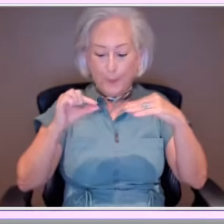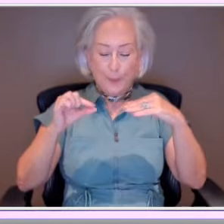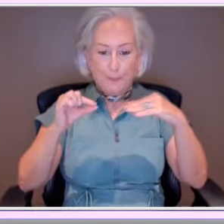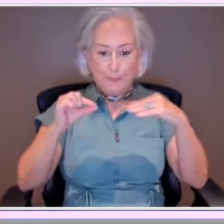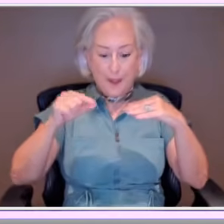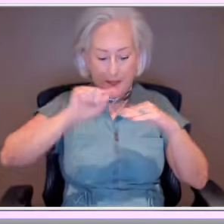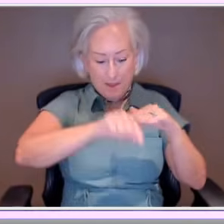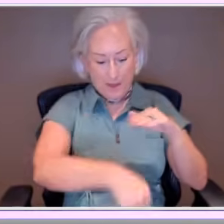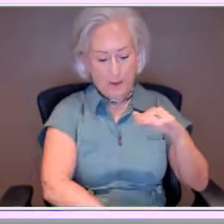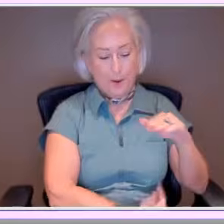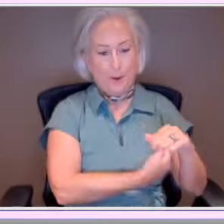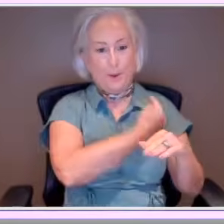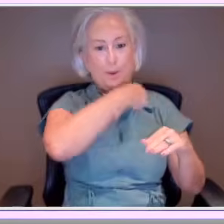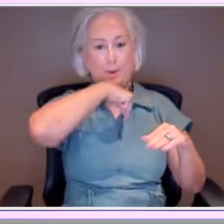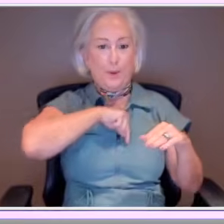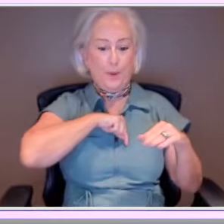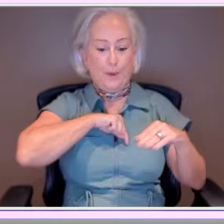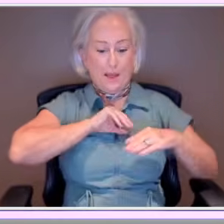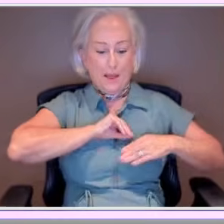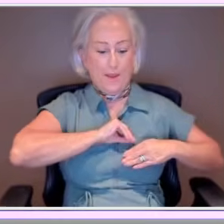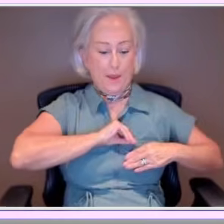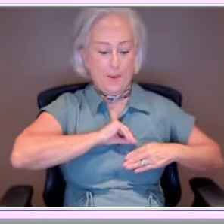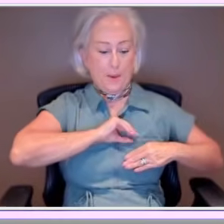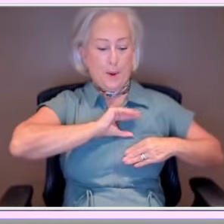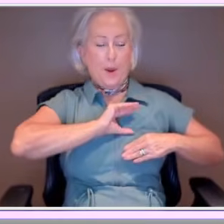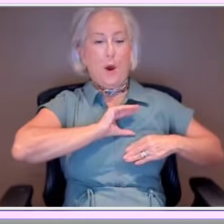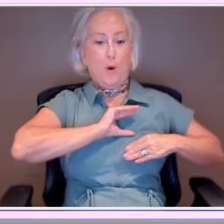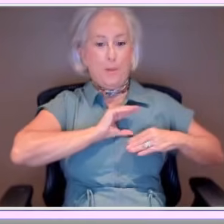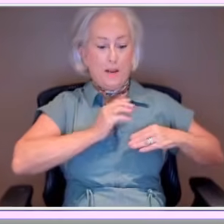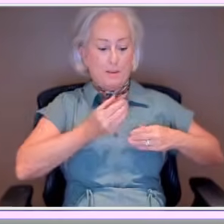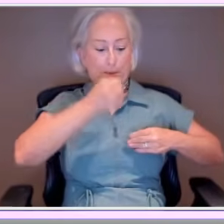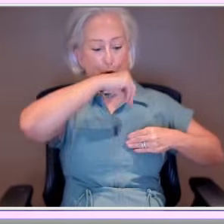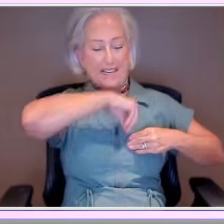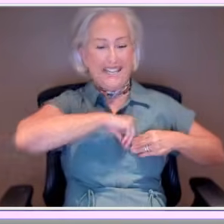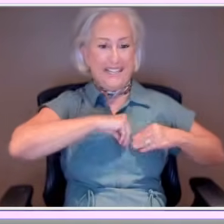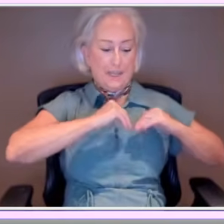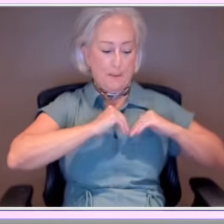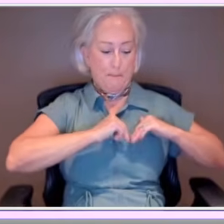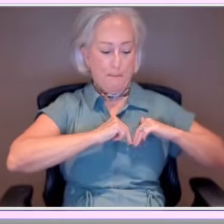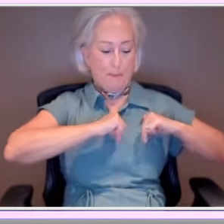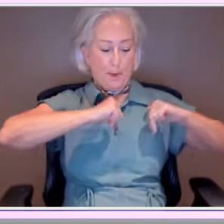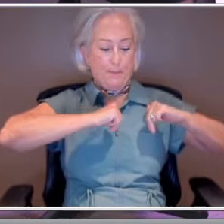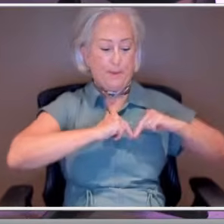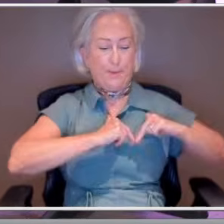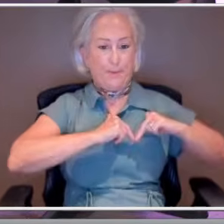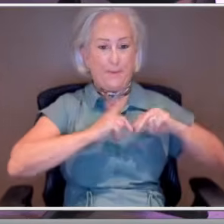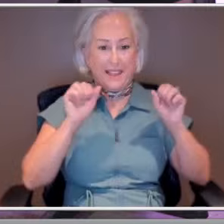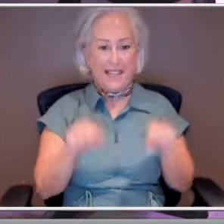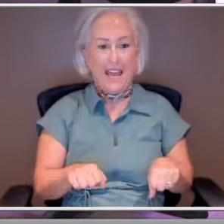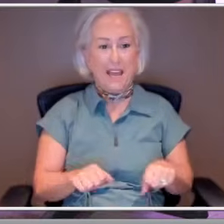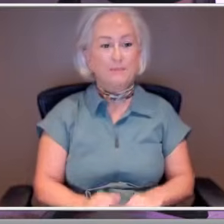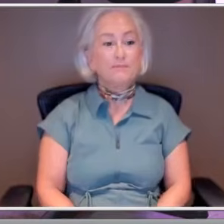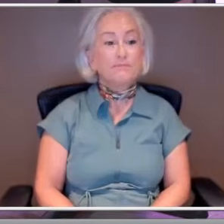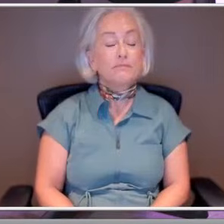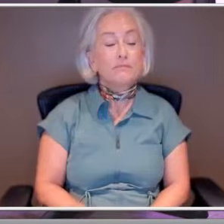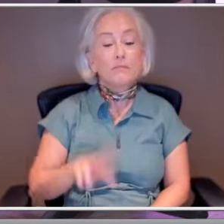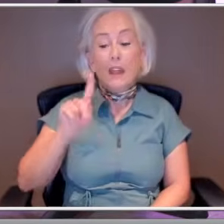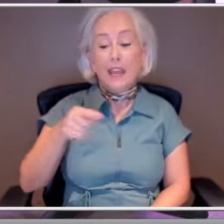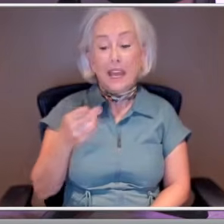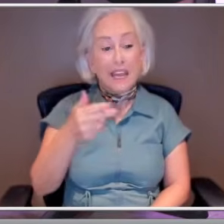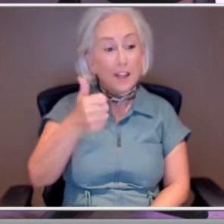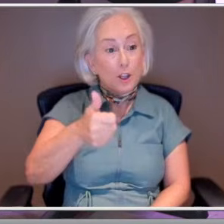size without remotely from being able, while we're standing at the patient's hip. Keith, were you sore afterwards? Was your groin